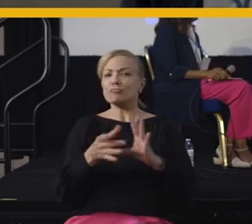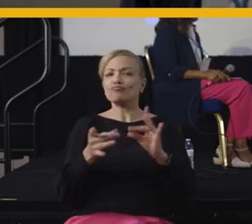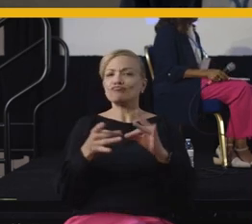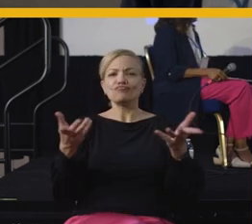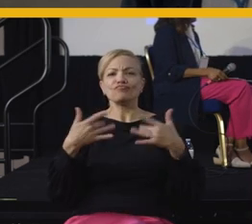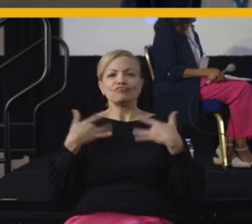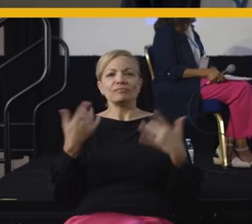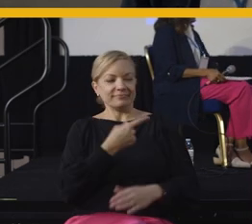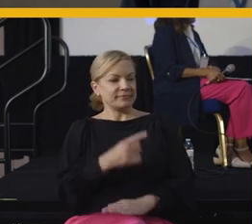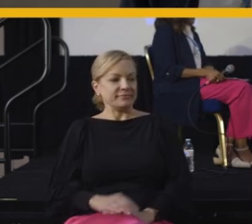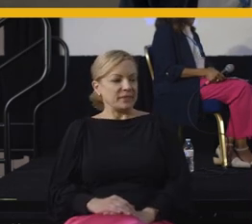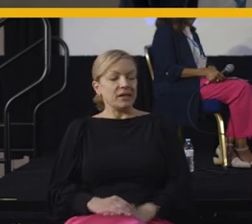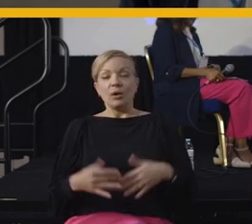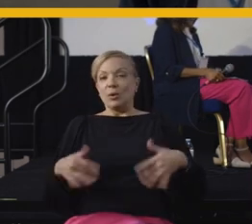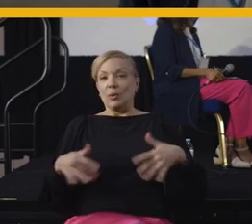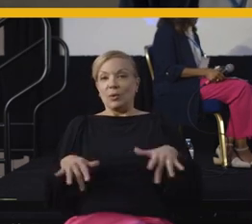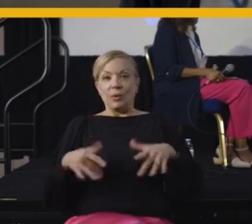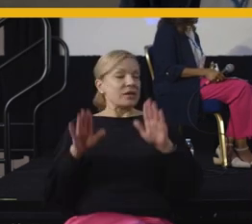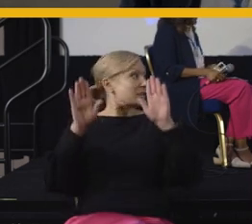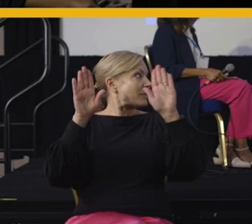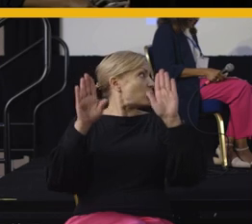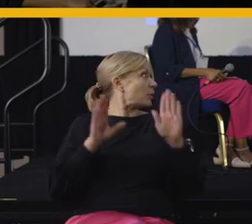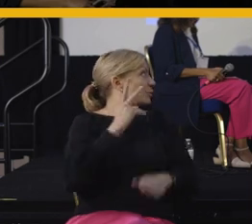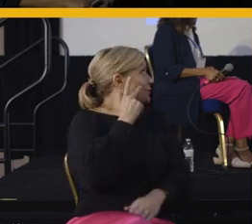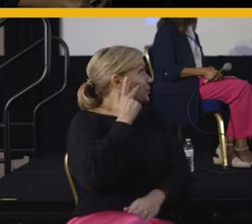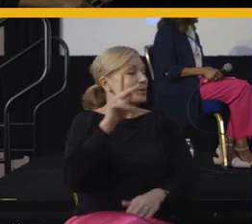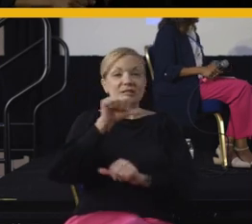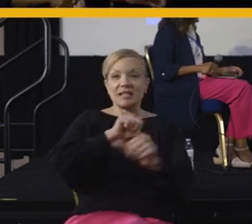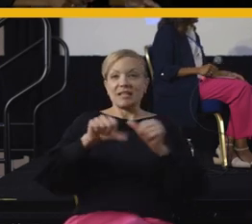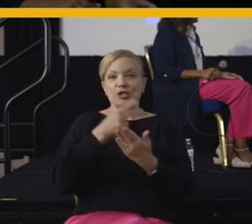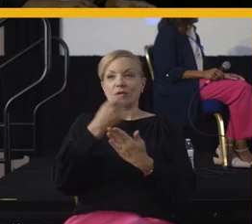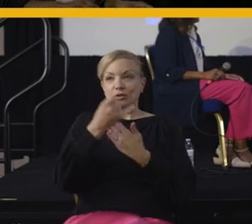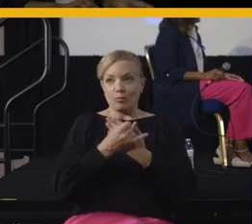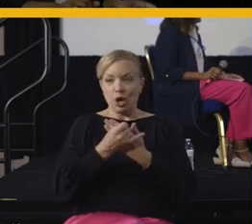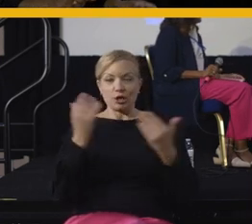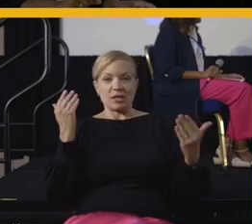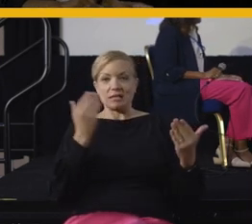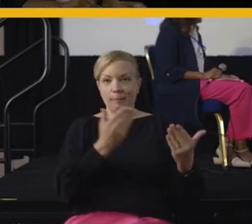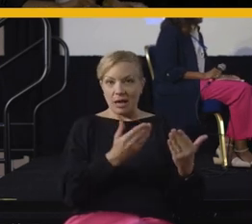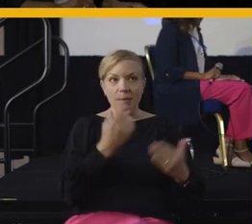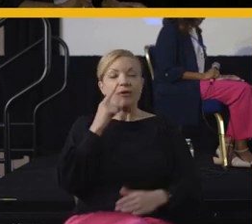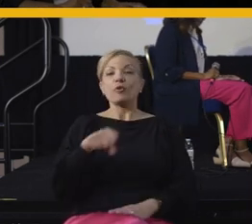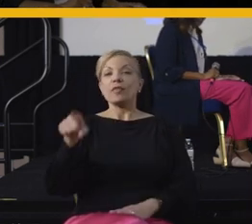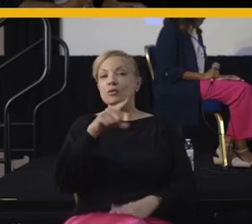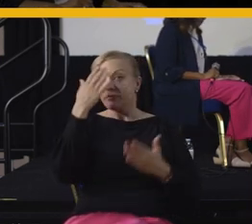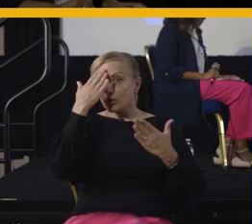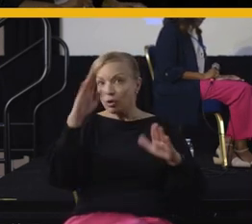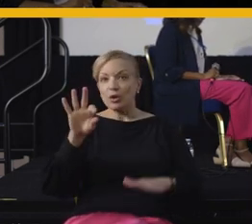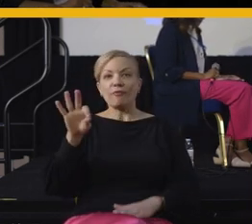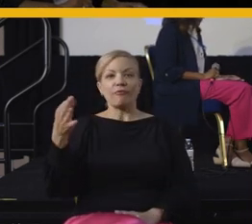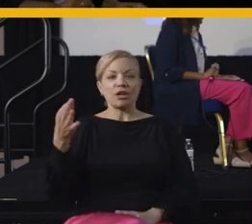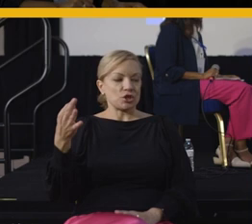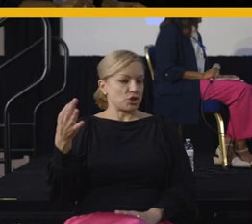Sure. It's been wonderful to see each of your projects coming up. It's been really great. For those who don't know, French